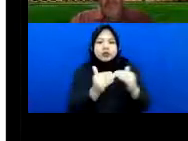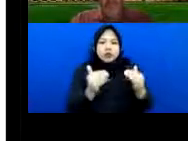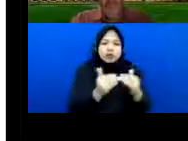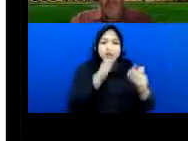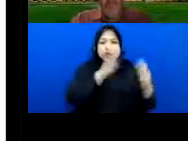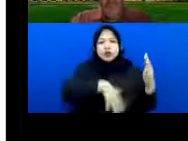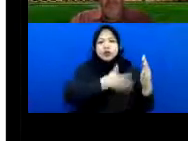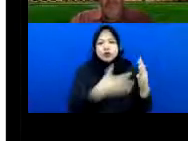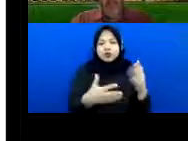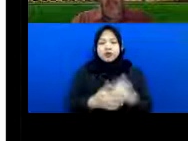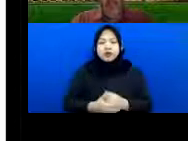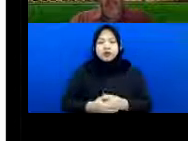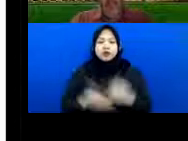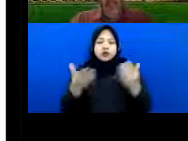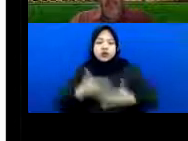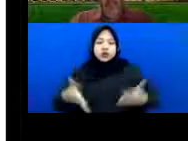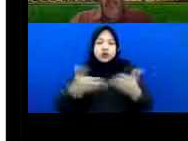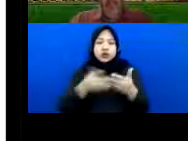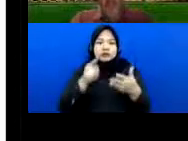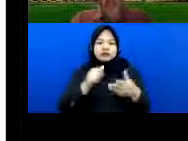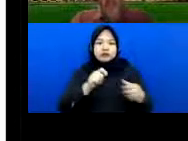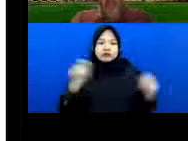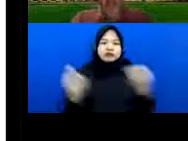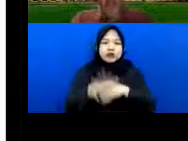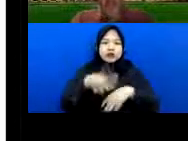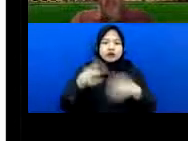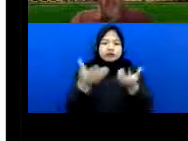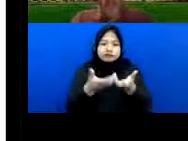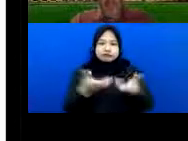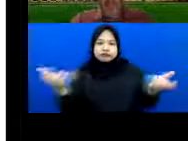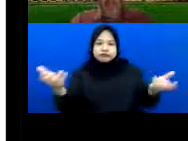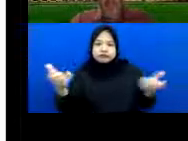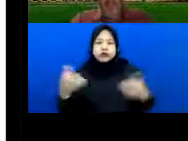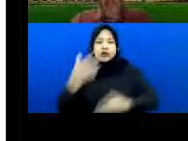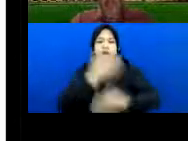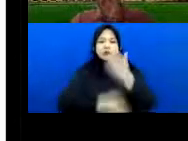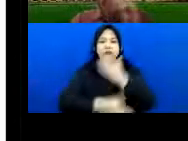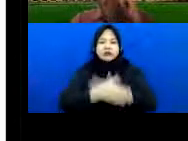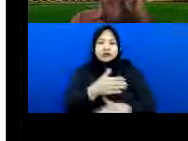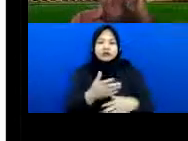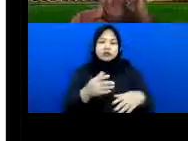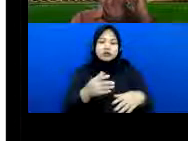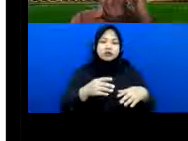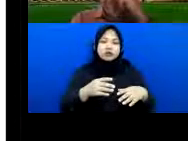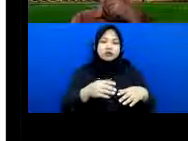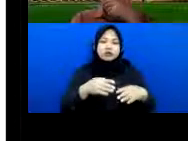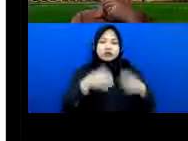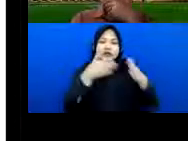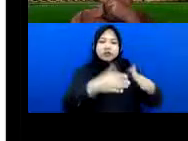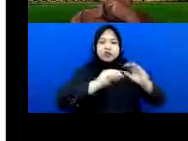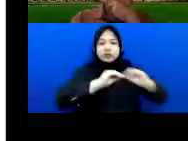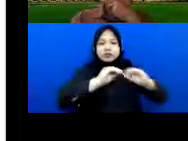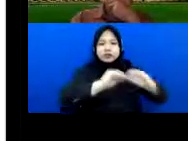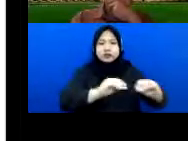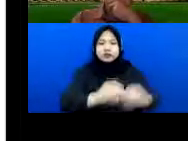This situation has a higher chance to exclude children with disability in the education sector.